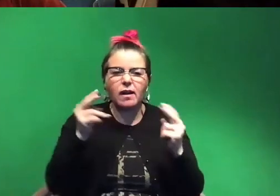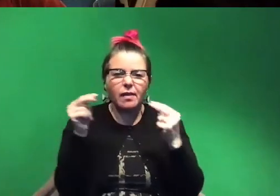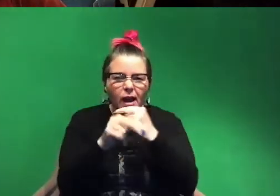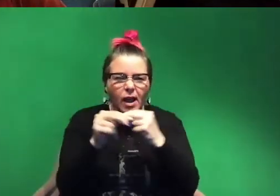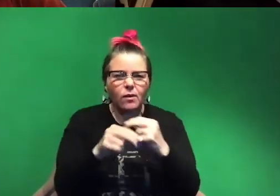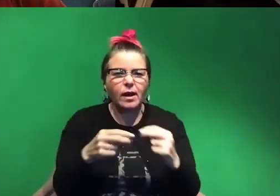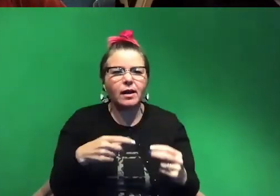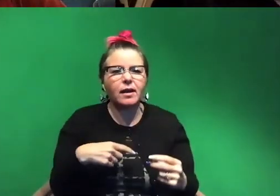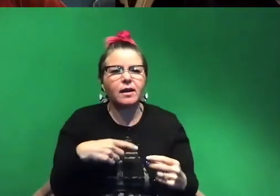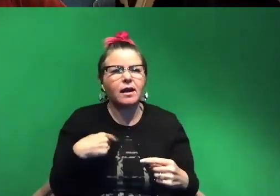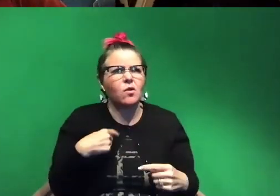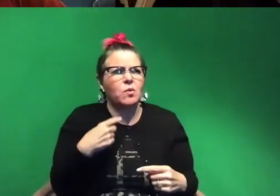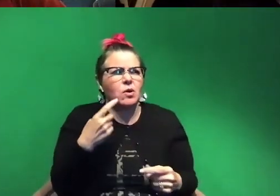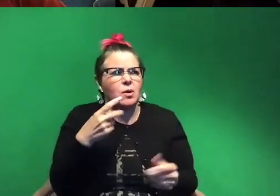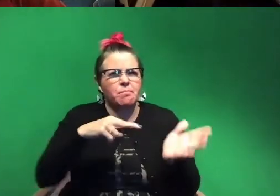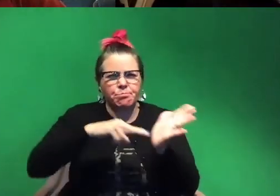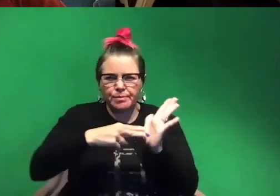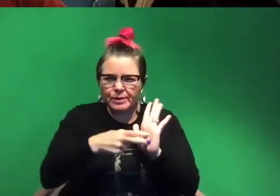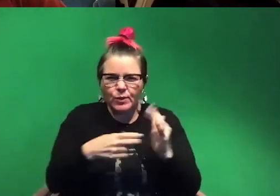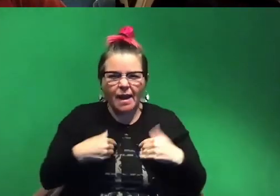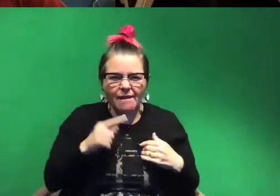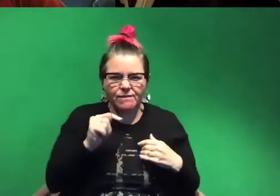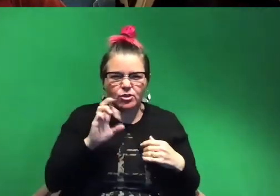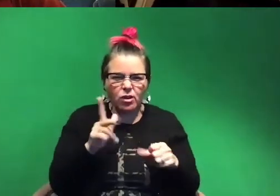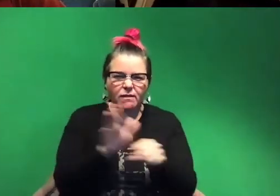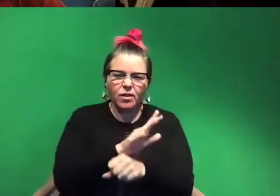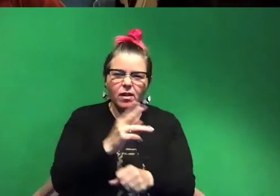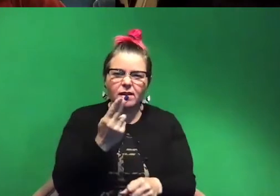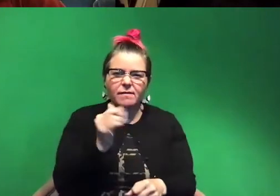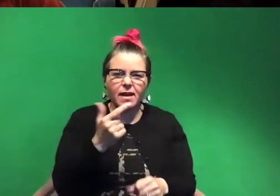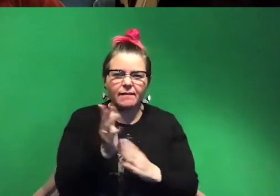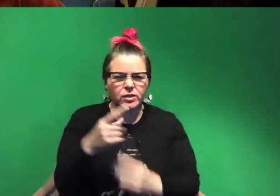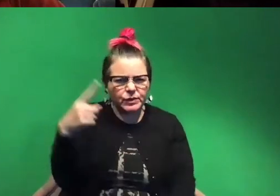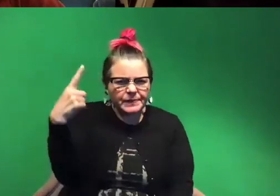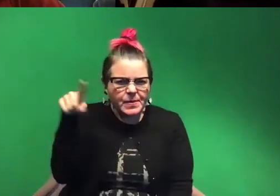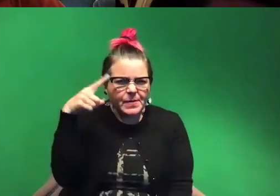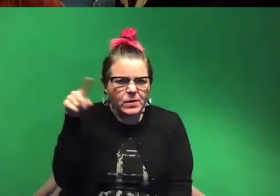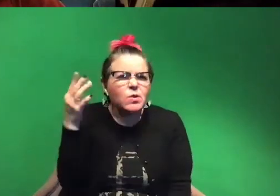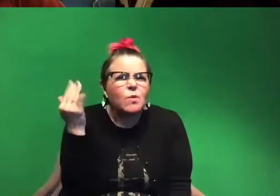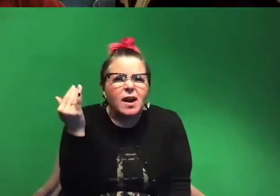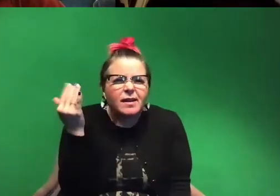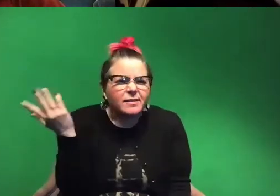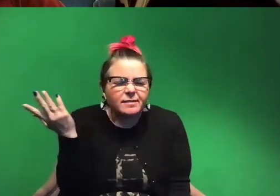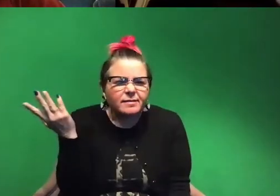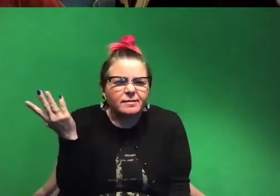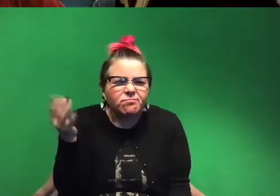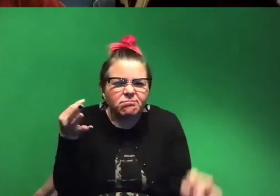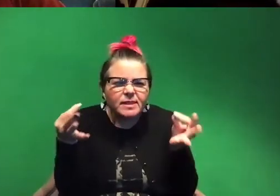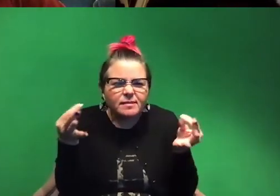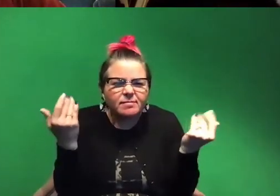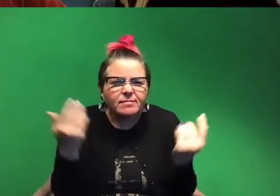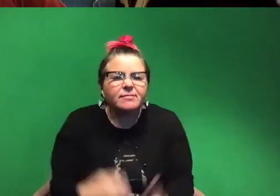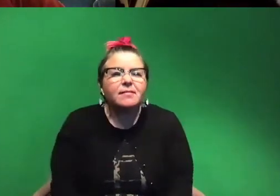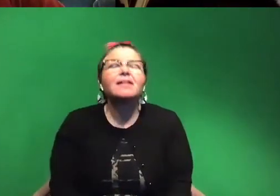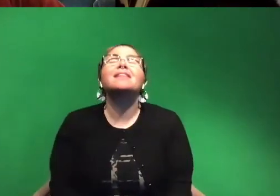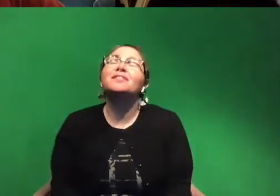can't think of a solid reason to have a truck full of hagfish. So why would you have a truck full of hagfish? Yeah,